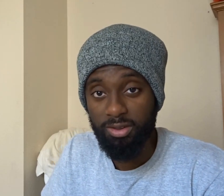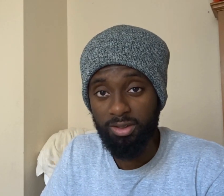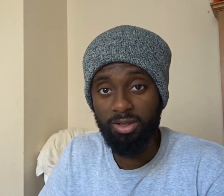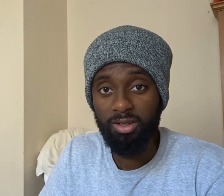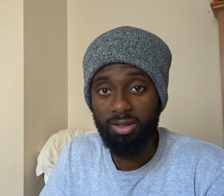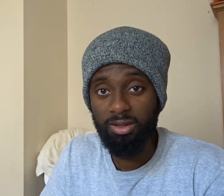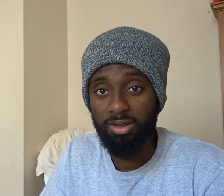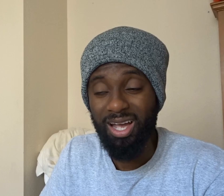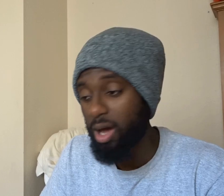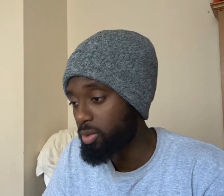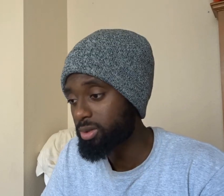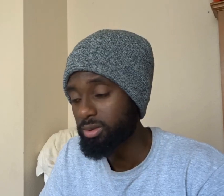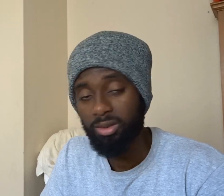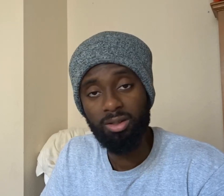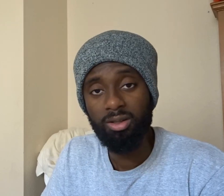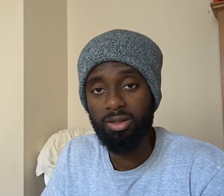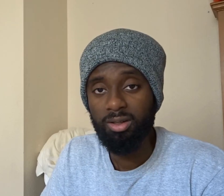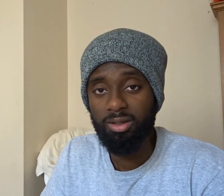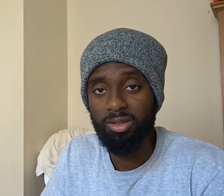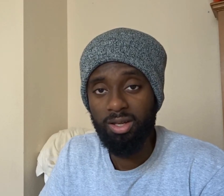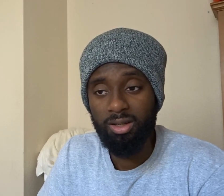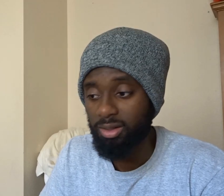cloths, got one,